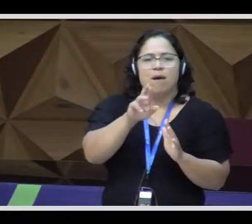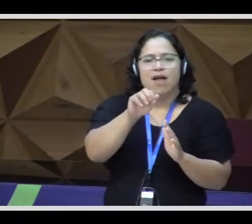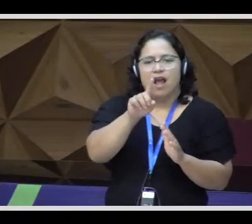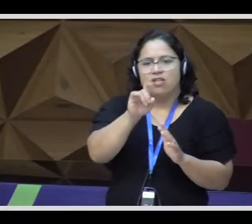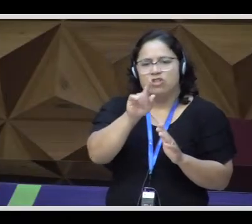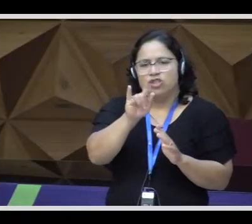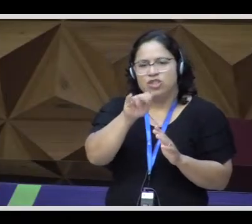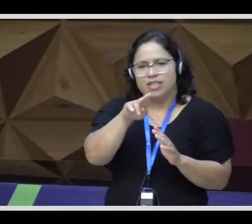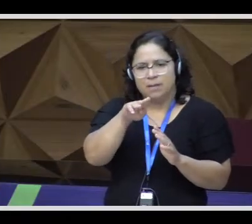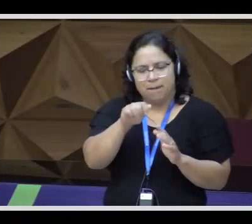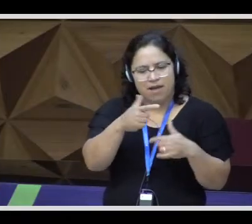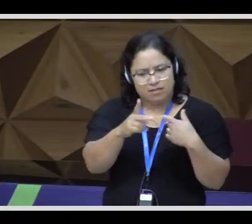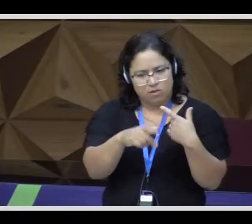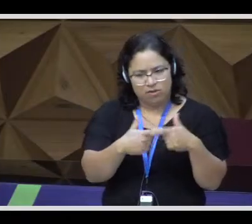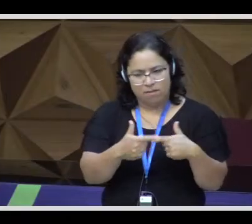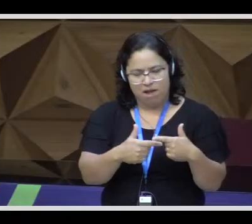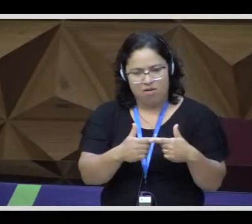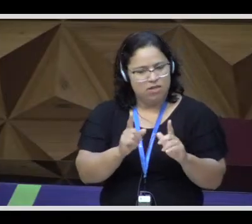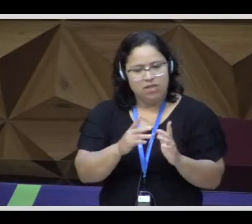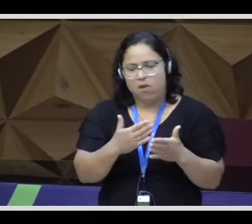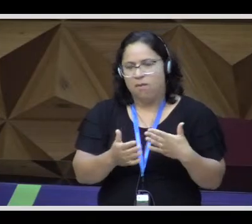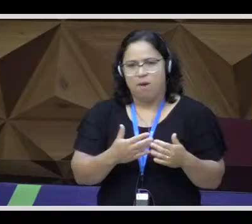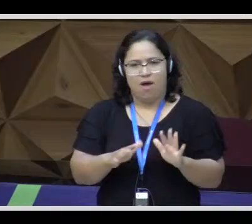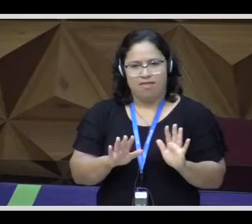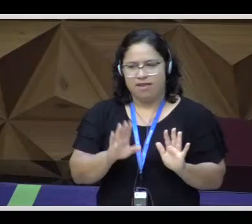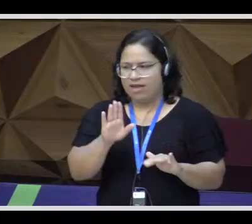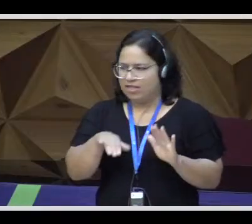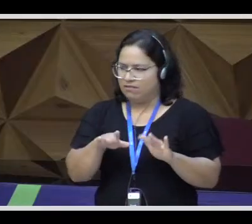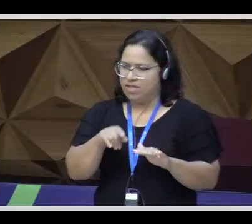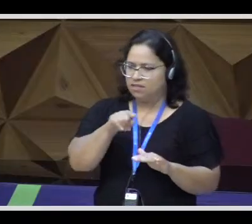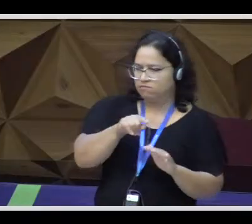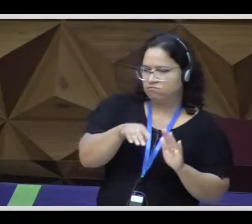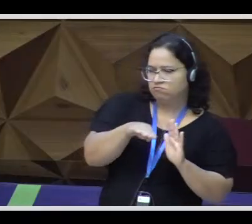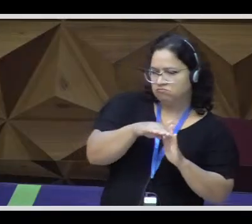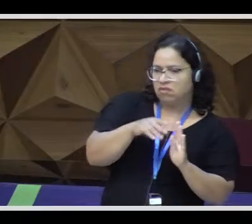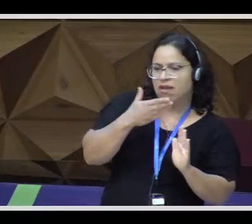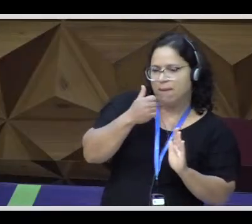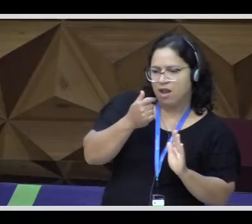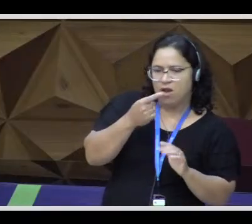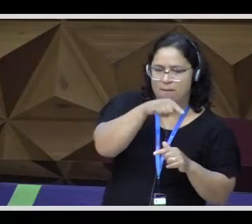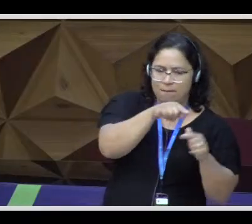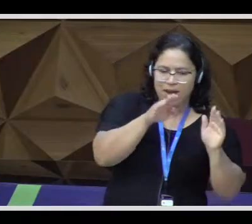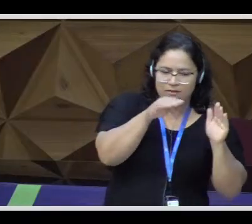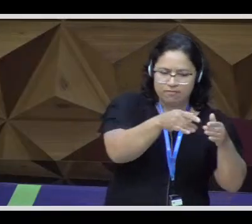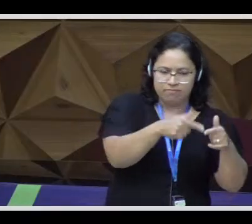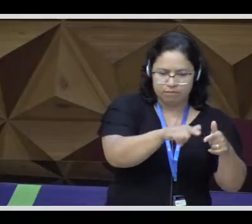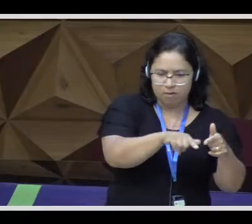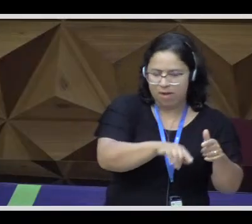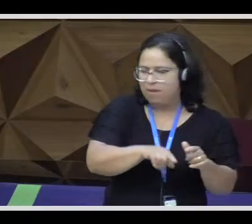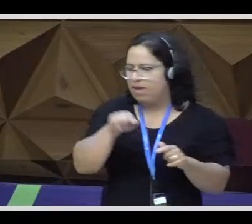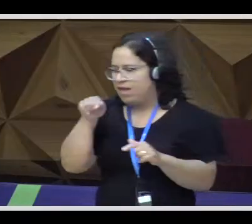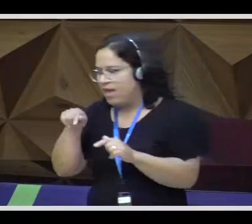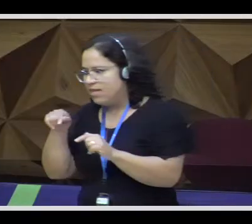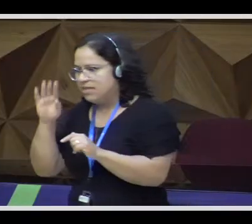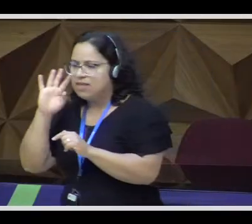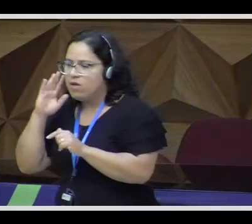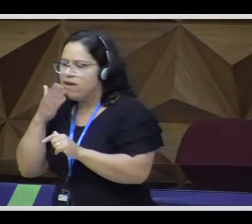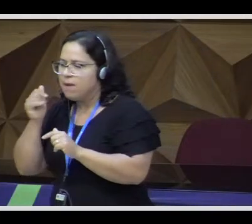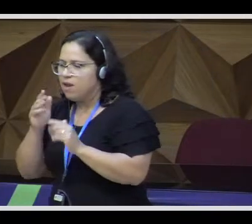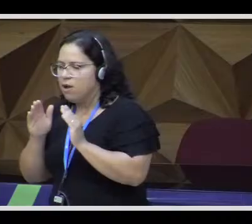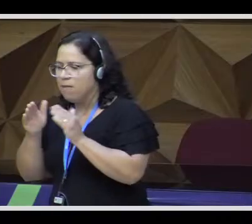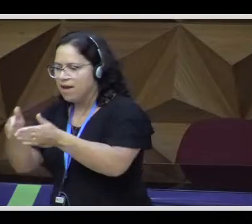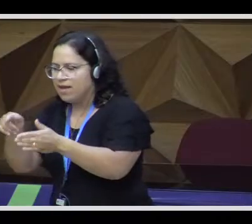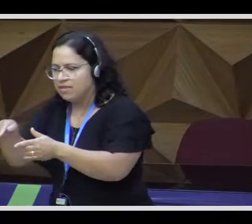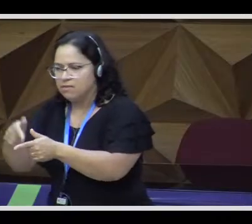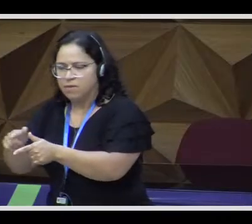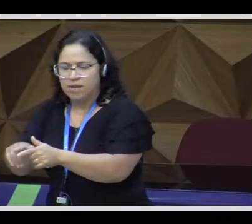Sometimes, this paradigm is better for some problems. This time, this is better. So I like to learn from both. In terms of emotions